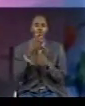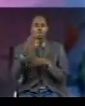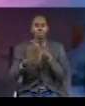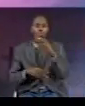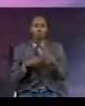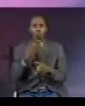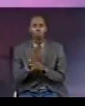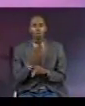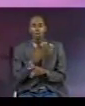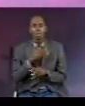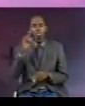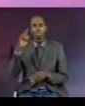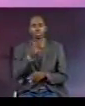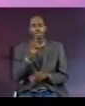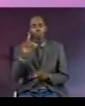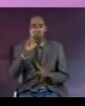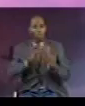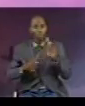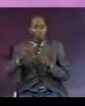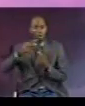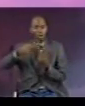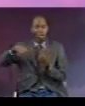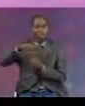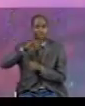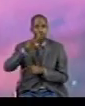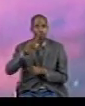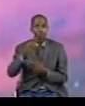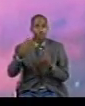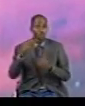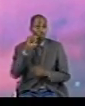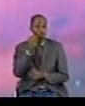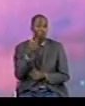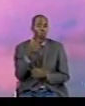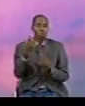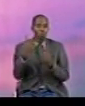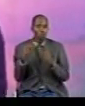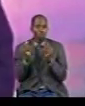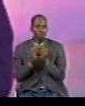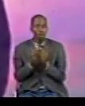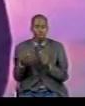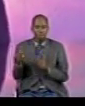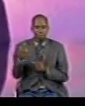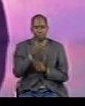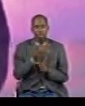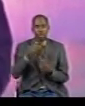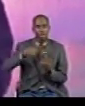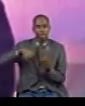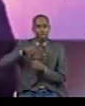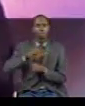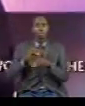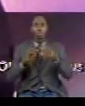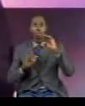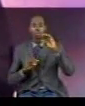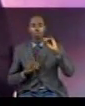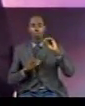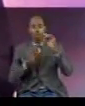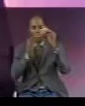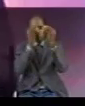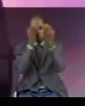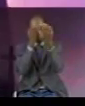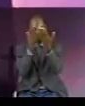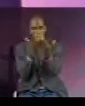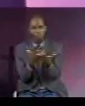people around you, when you are coming tomorrow, you come along with them. Oh, you obey the word of the